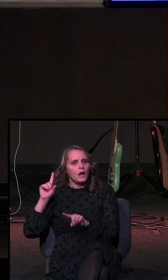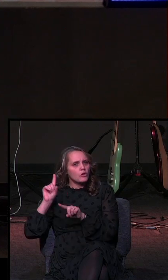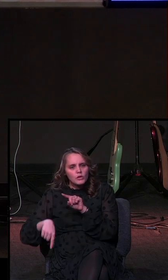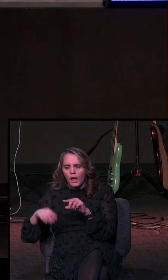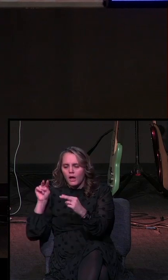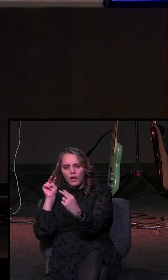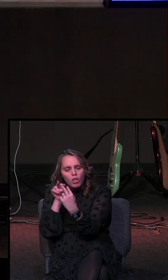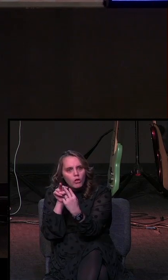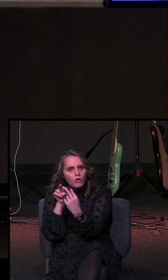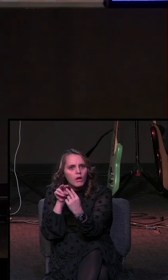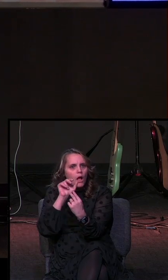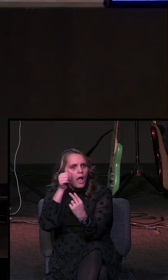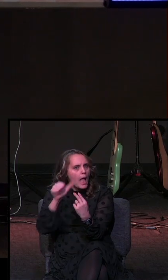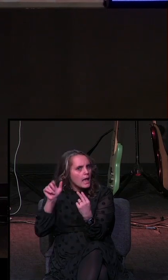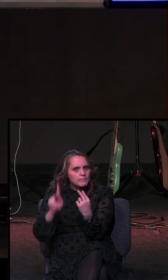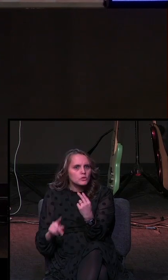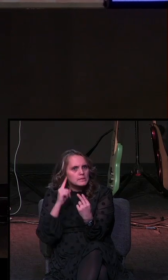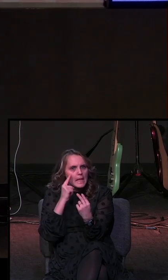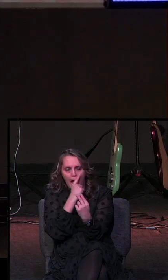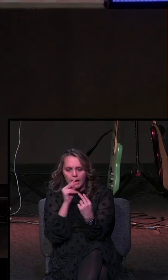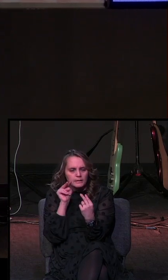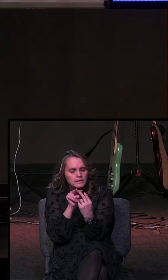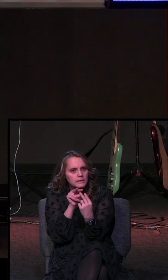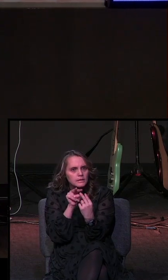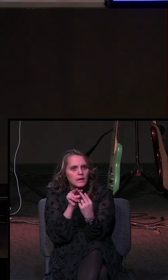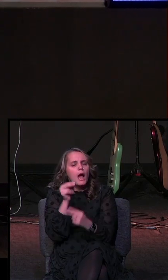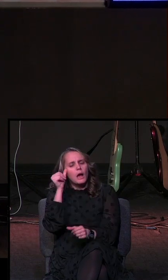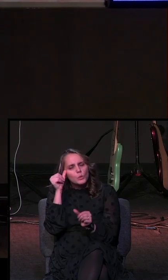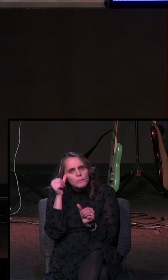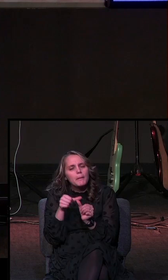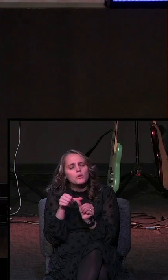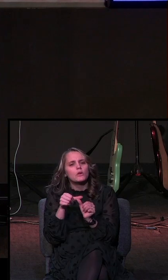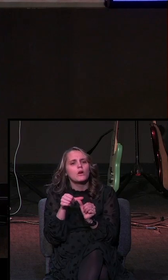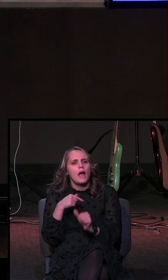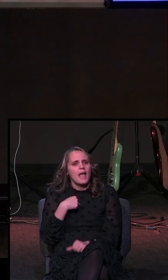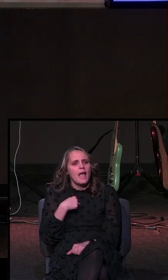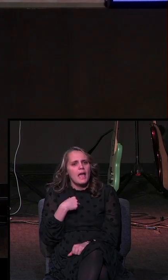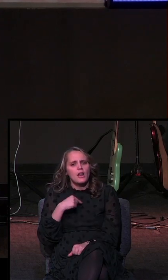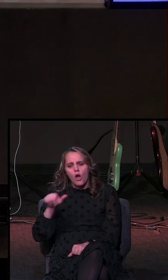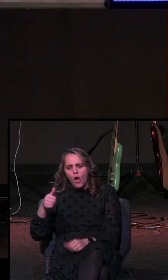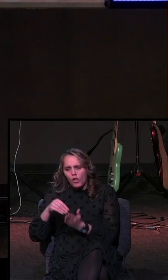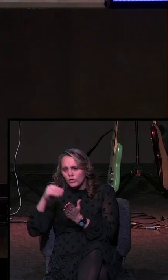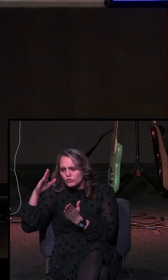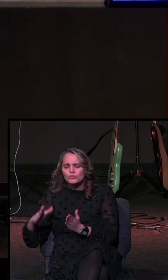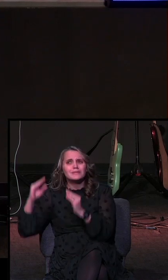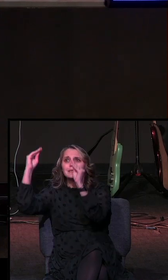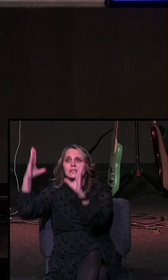Literally, I have this memory, like classmates, if they would talk to me, or even teachers, if they talked to me, I couldn't look you in the